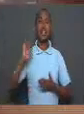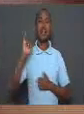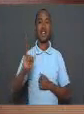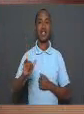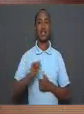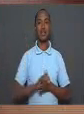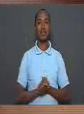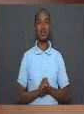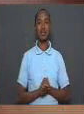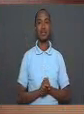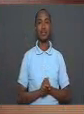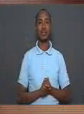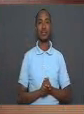remains.